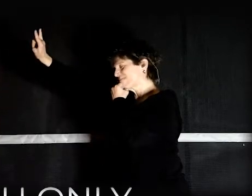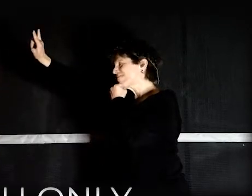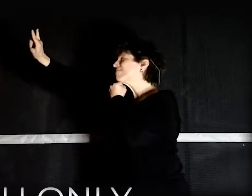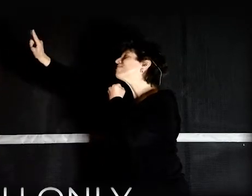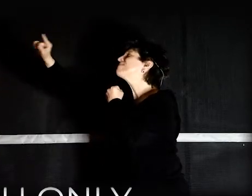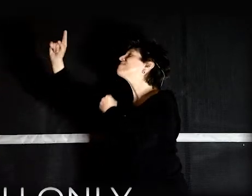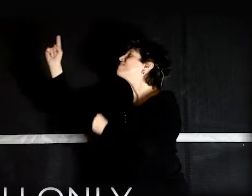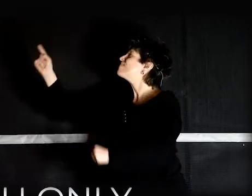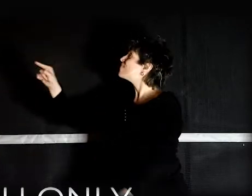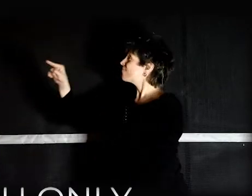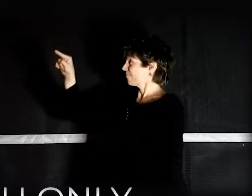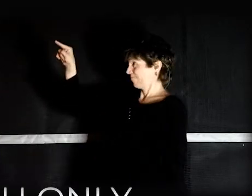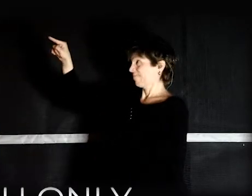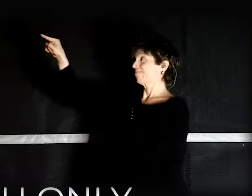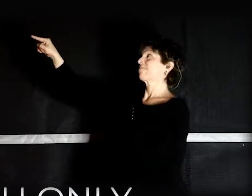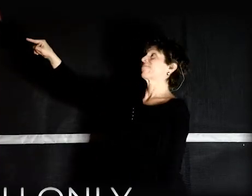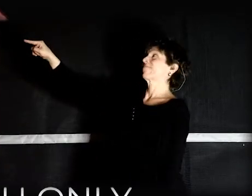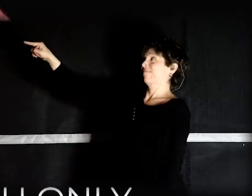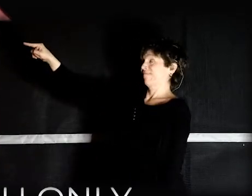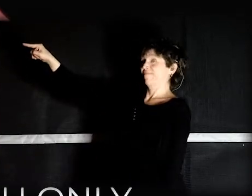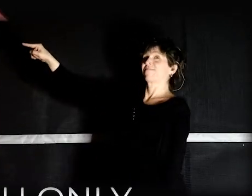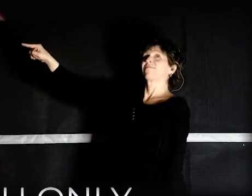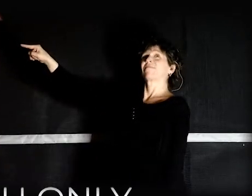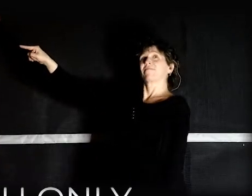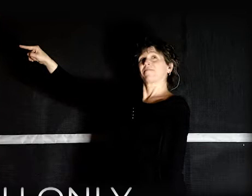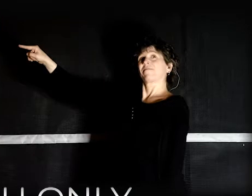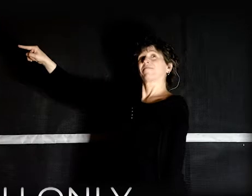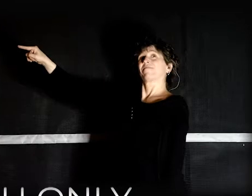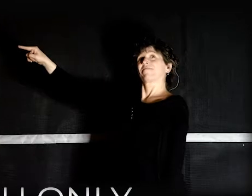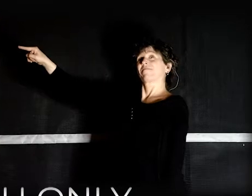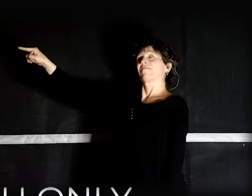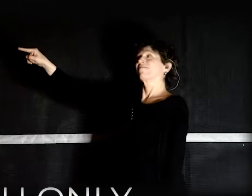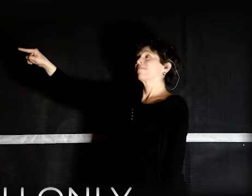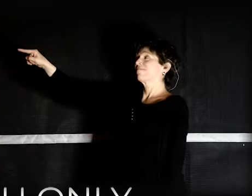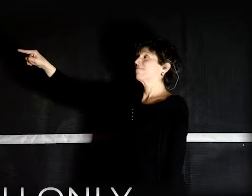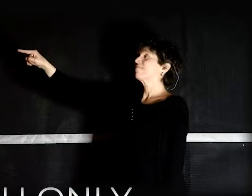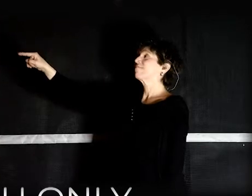out our praise to you, holy.